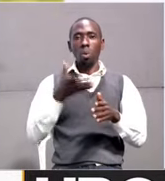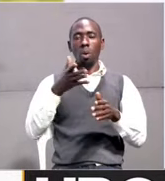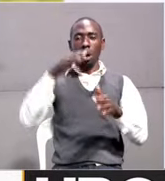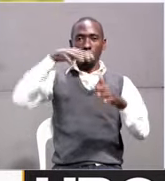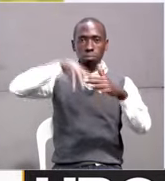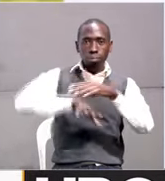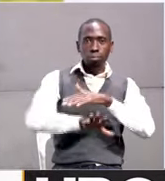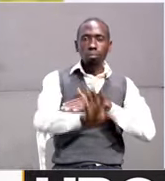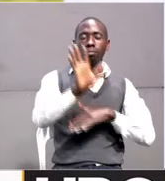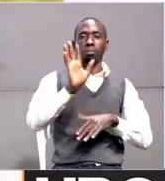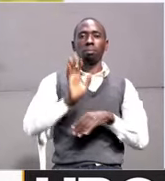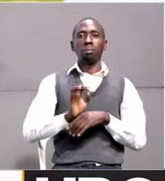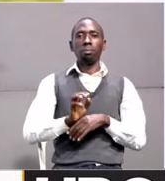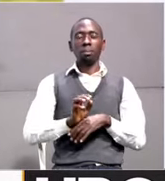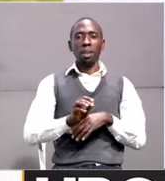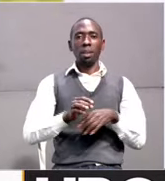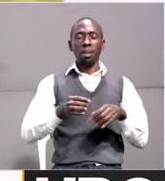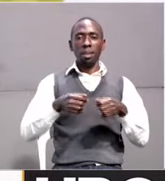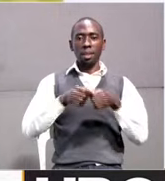Then